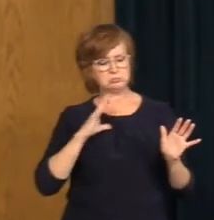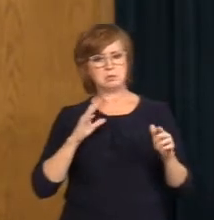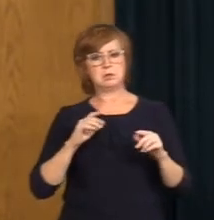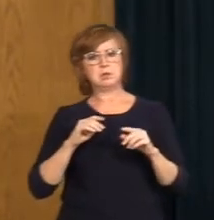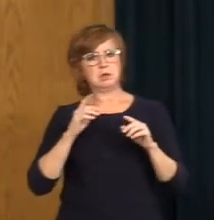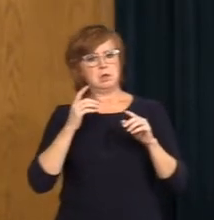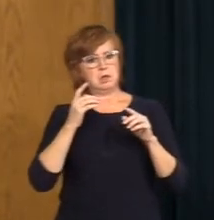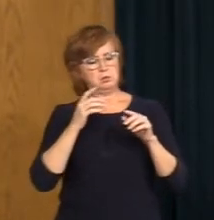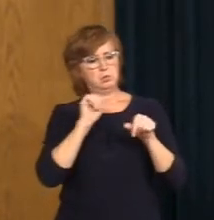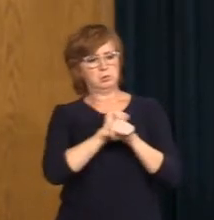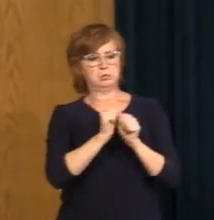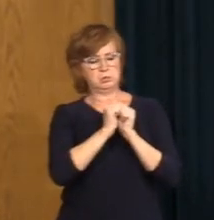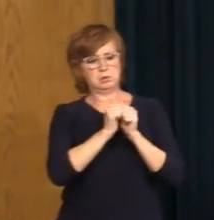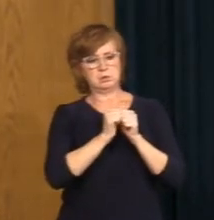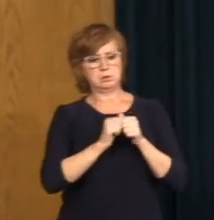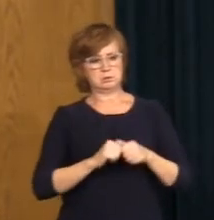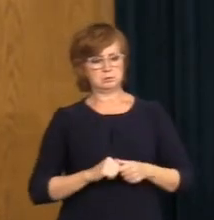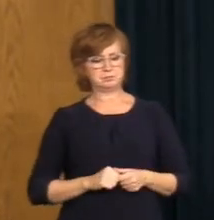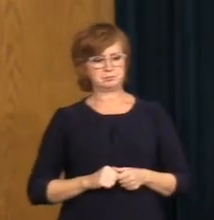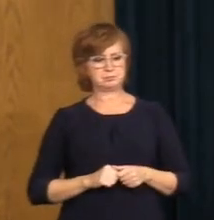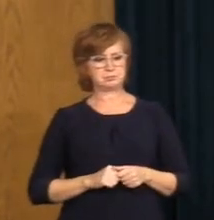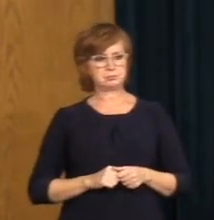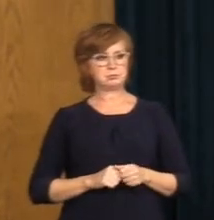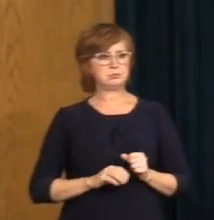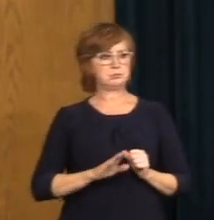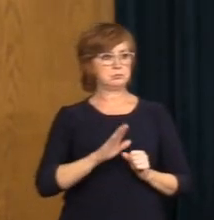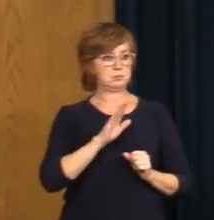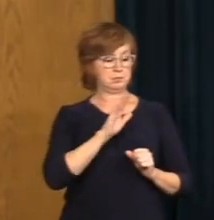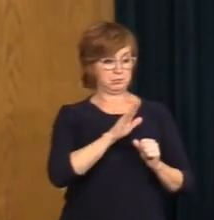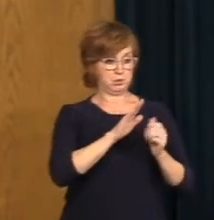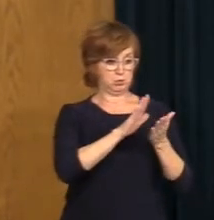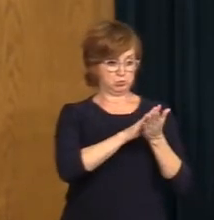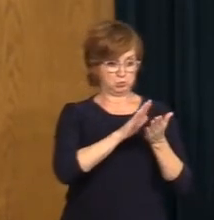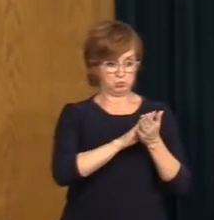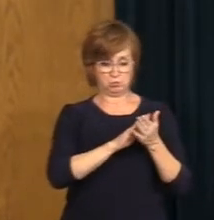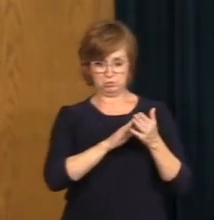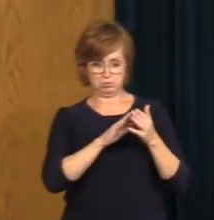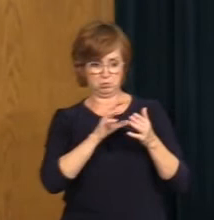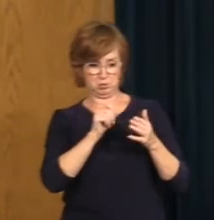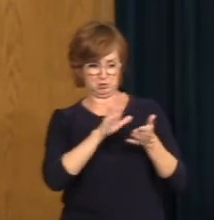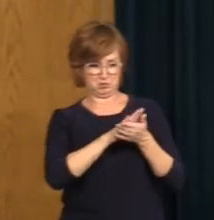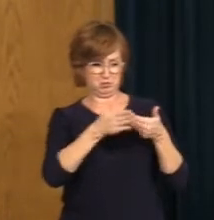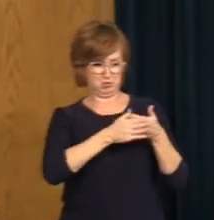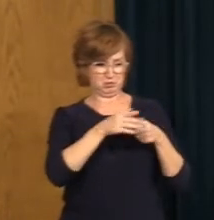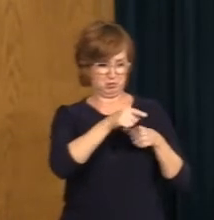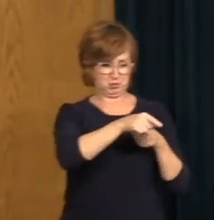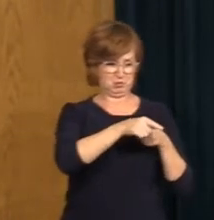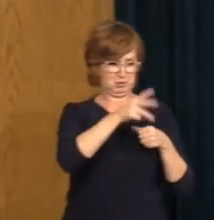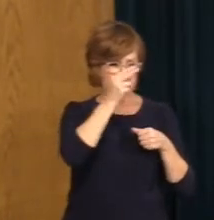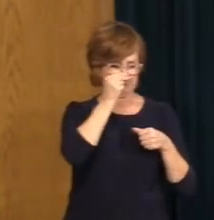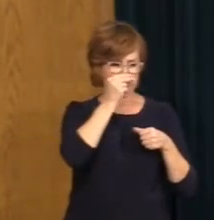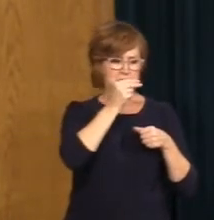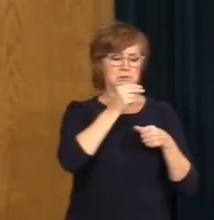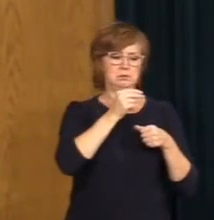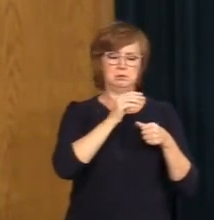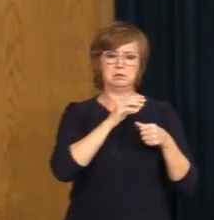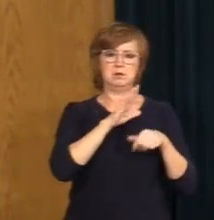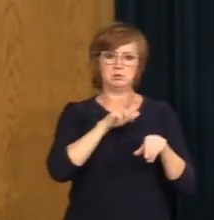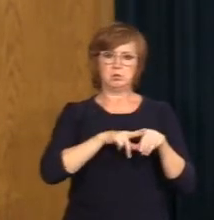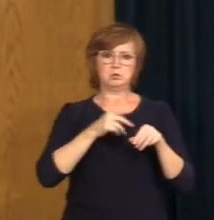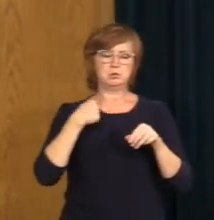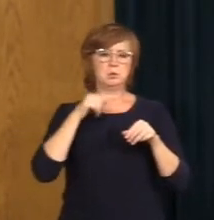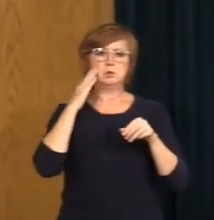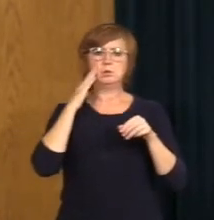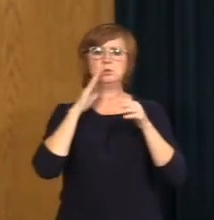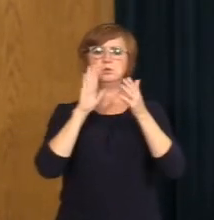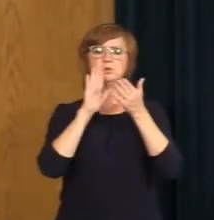cluster in their school or in surrounding schools. So this will continue to go up and down. As you know, most schools are operating at